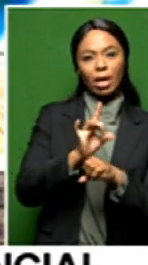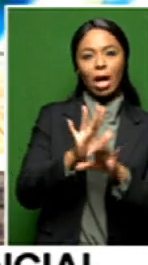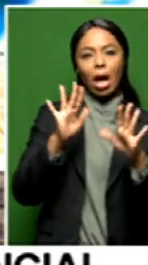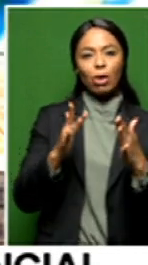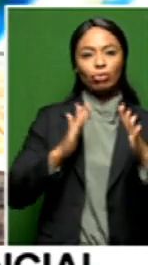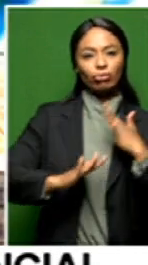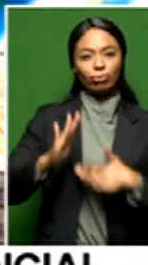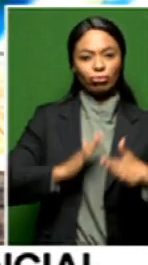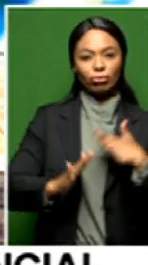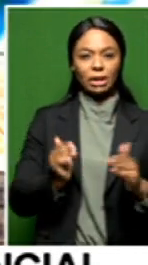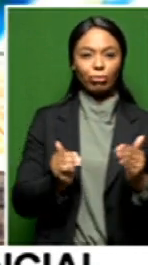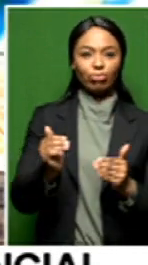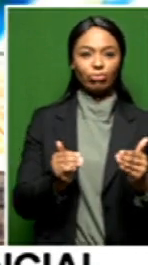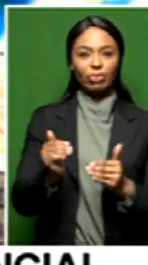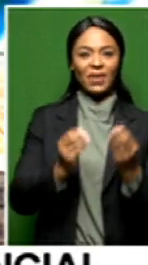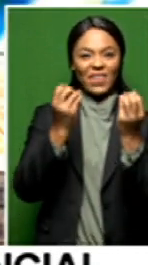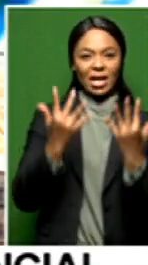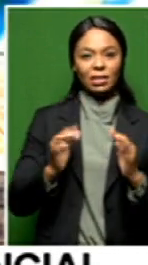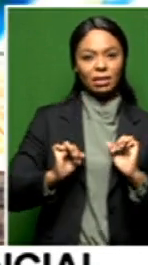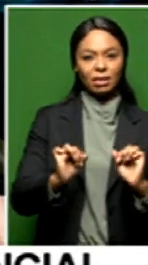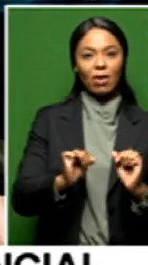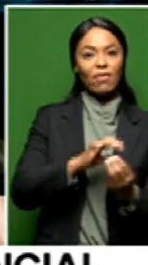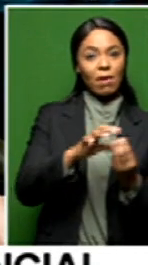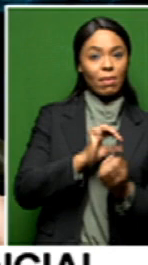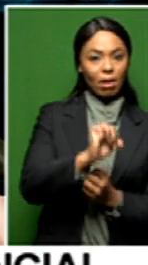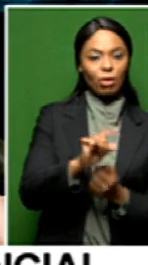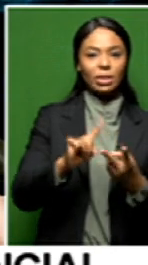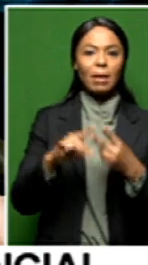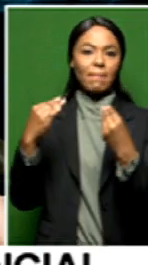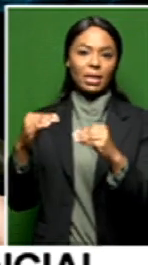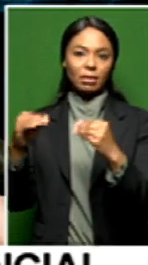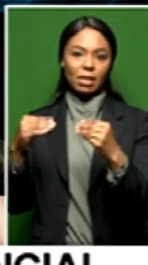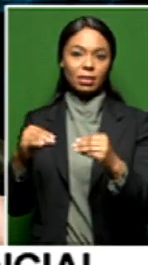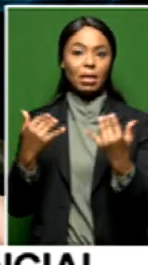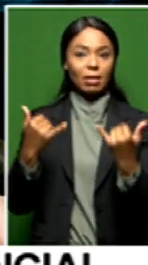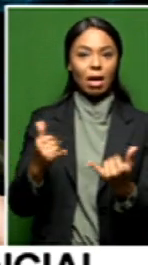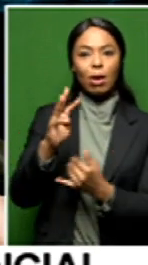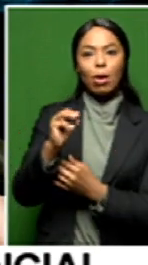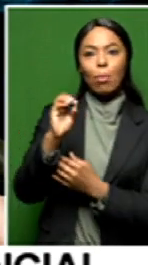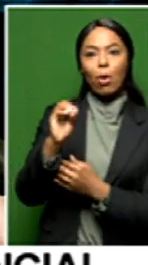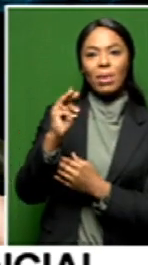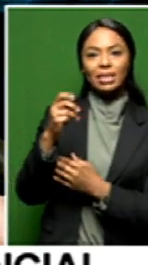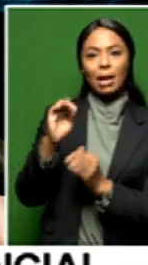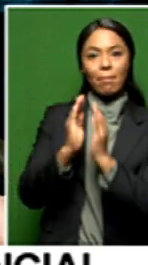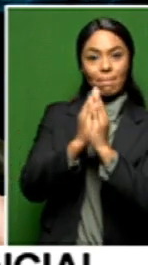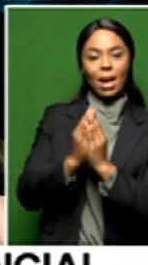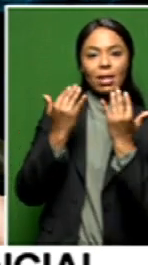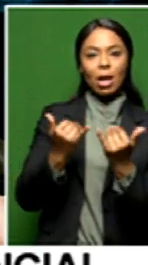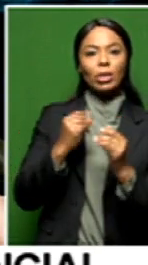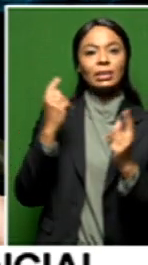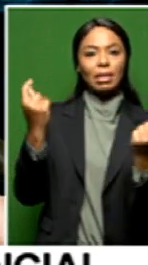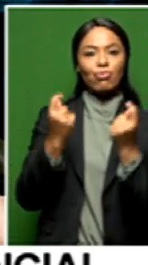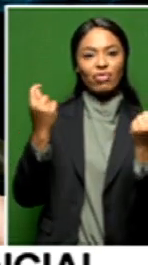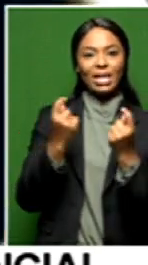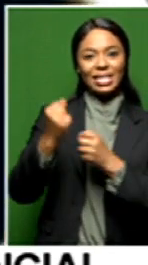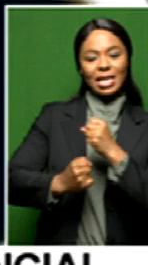economic plus financial factors in your personal, family and business spheres. Momentum is celebrating its 10-year research partnership with